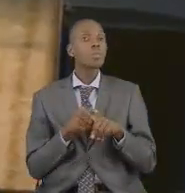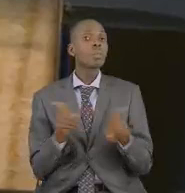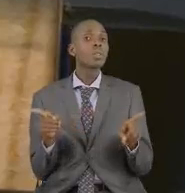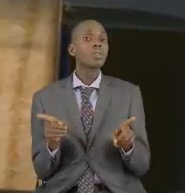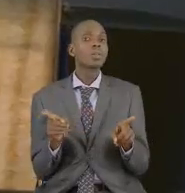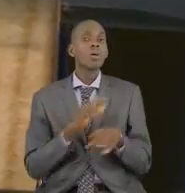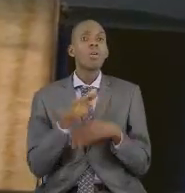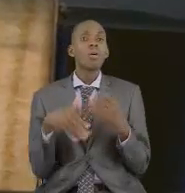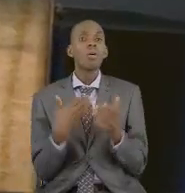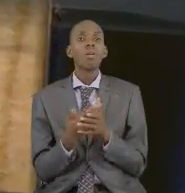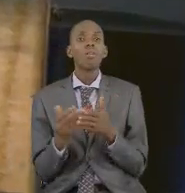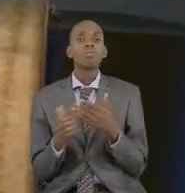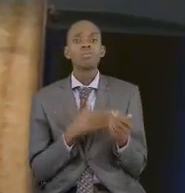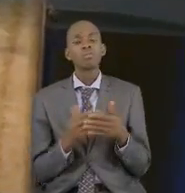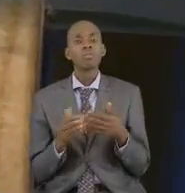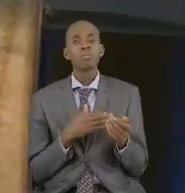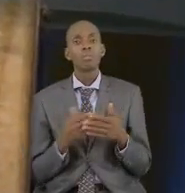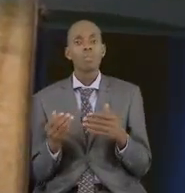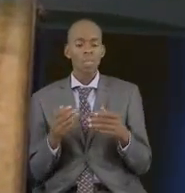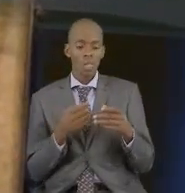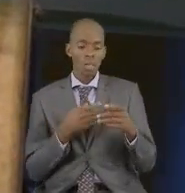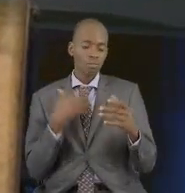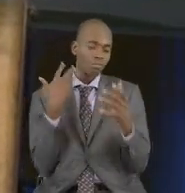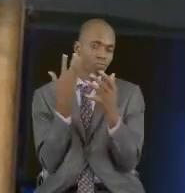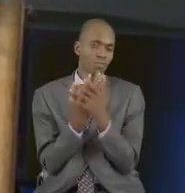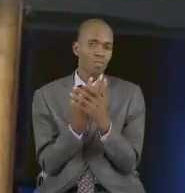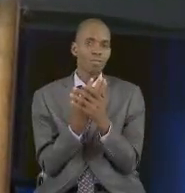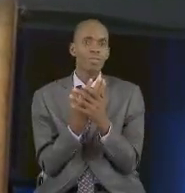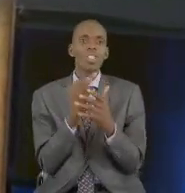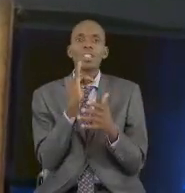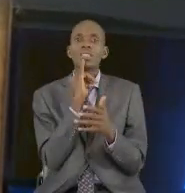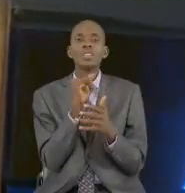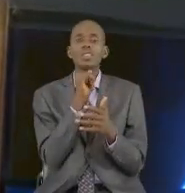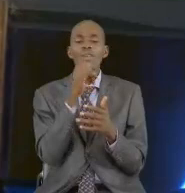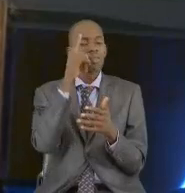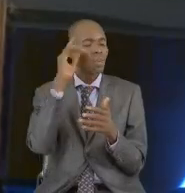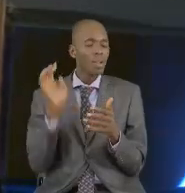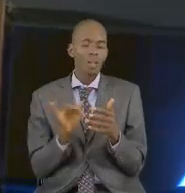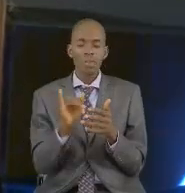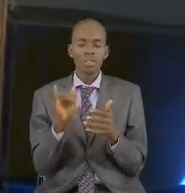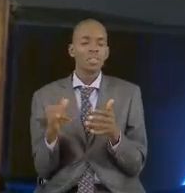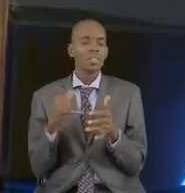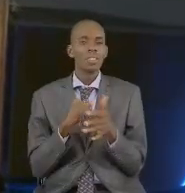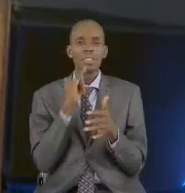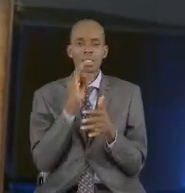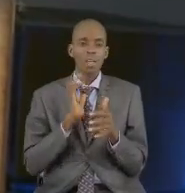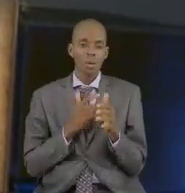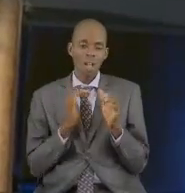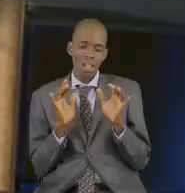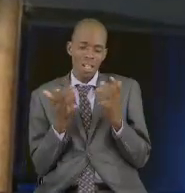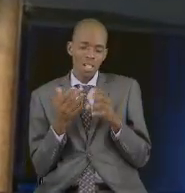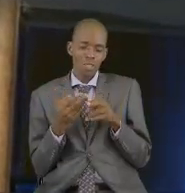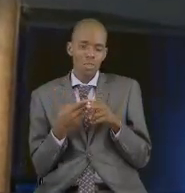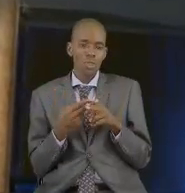the same, prison, imprisonment is not forever. It's our light affliction for this